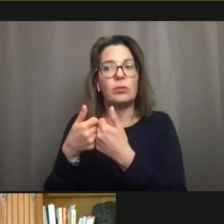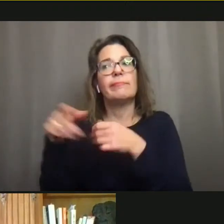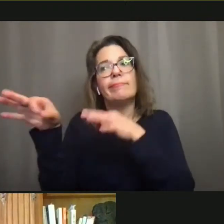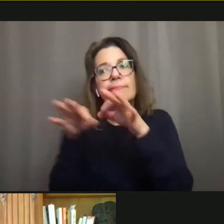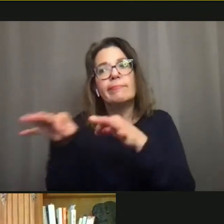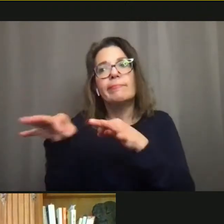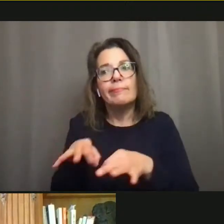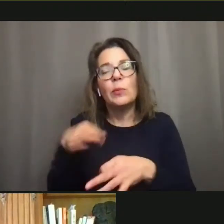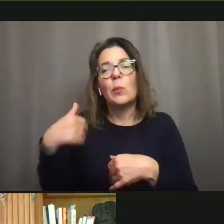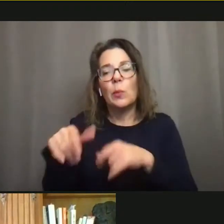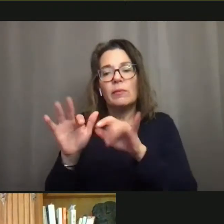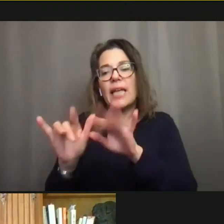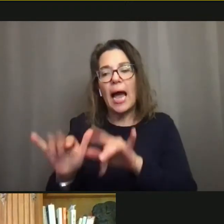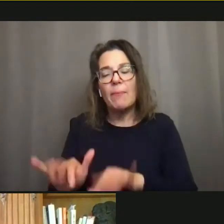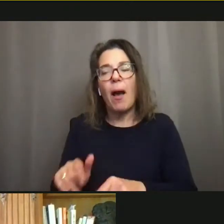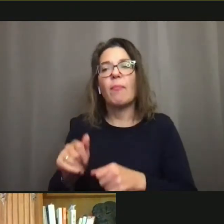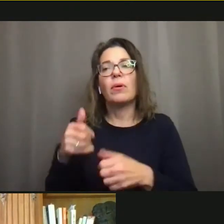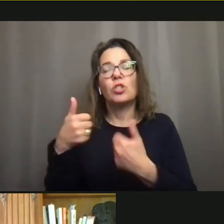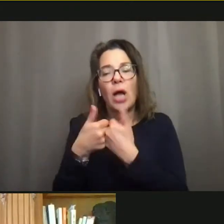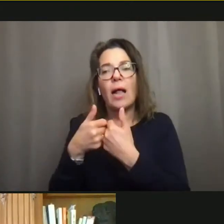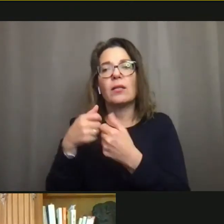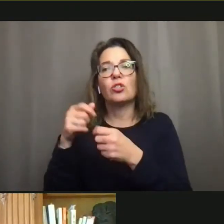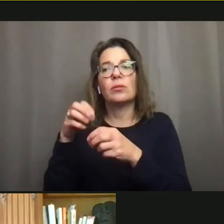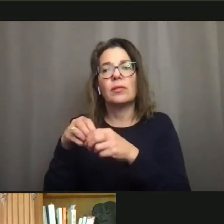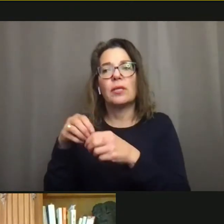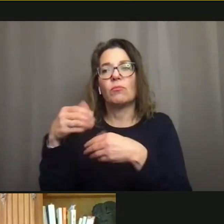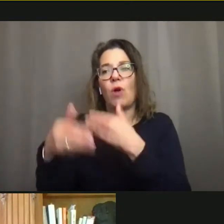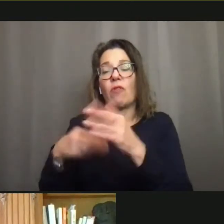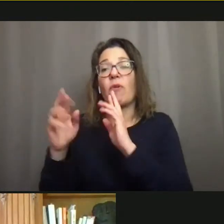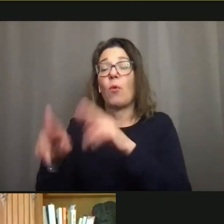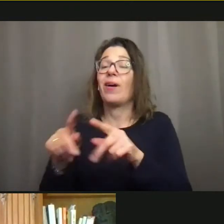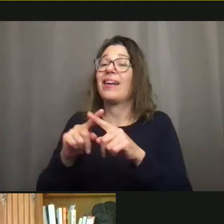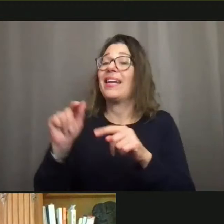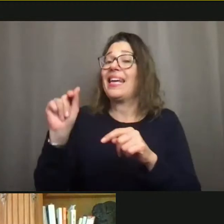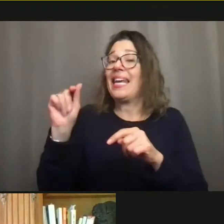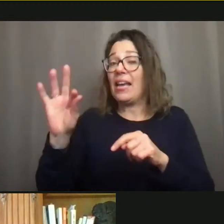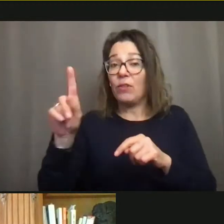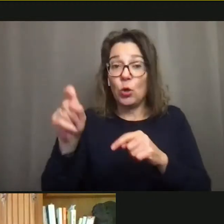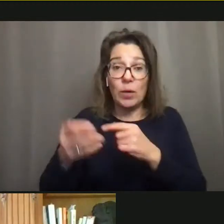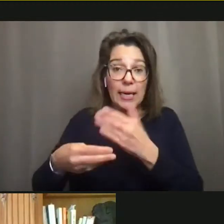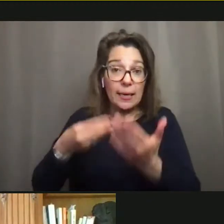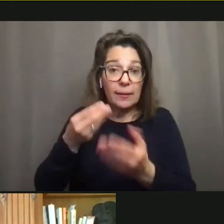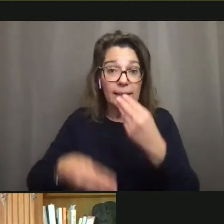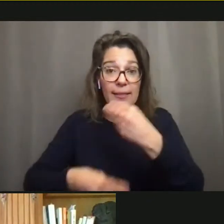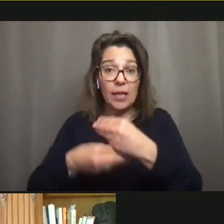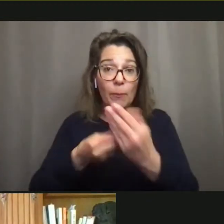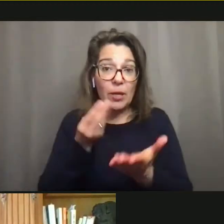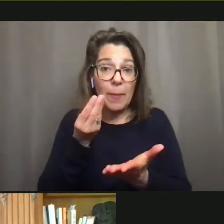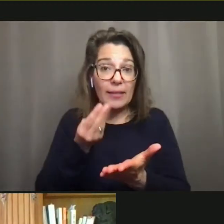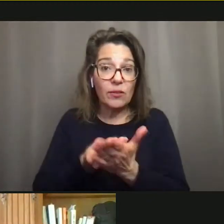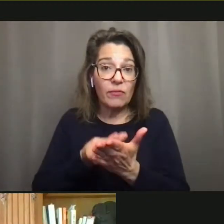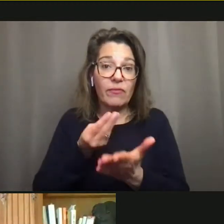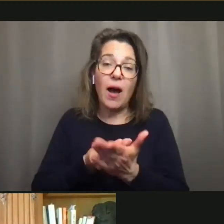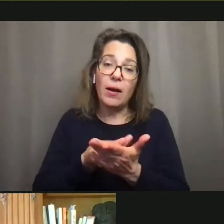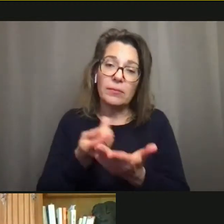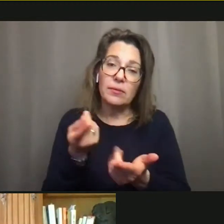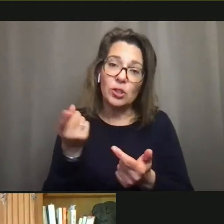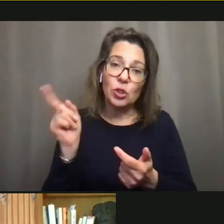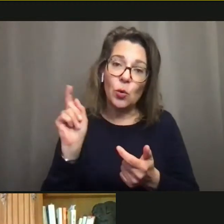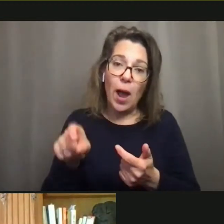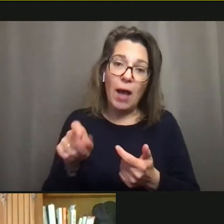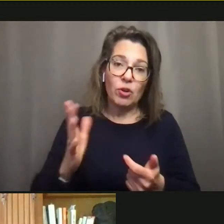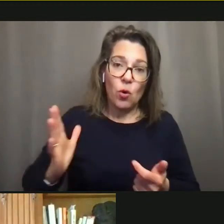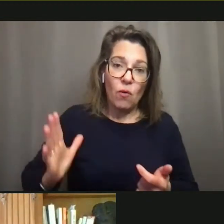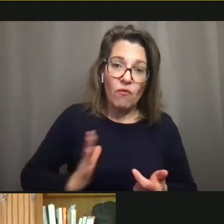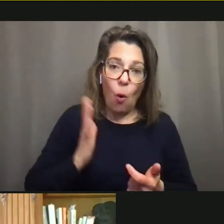progress report and your need. However, if you do need supplemental funds, you do have to